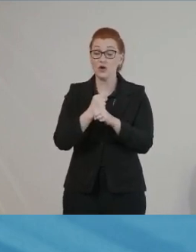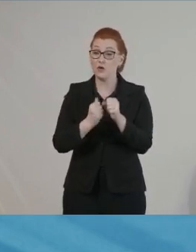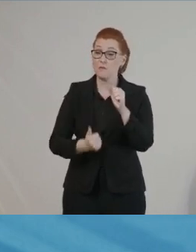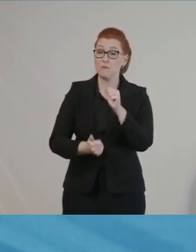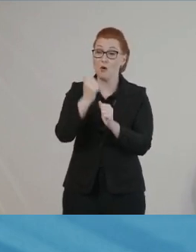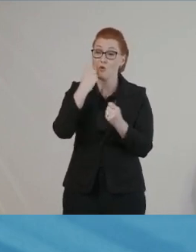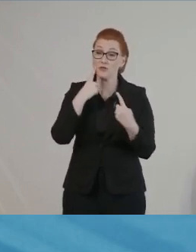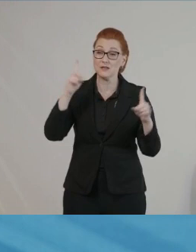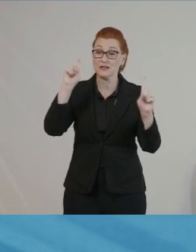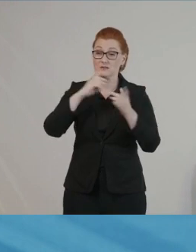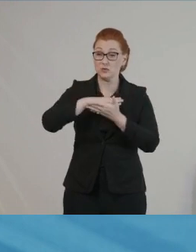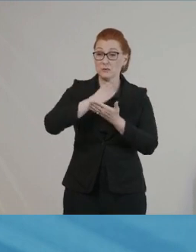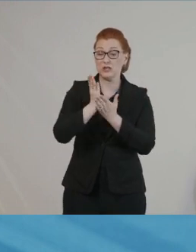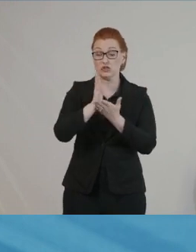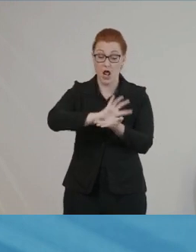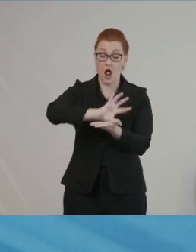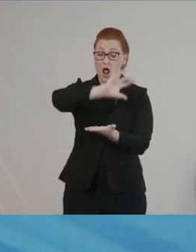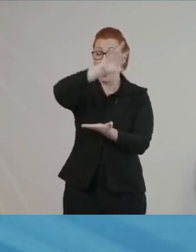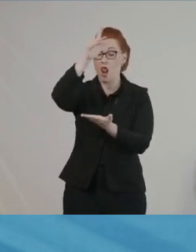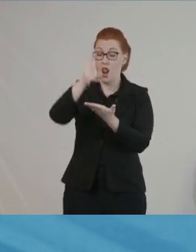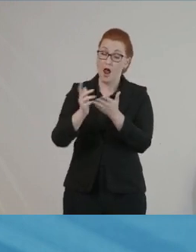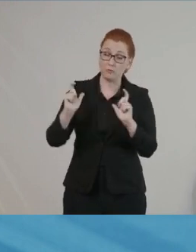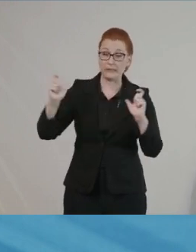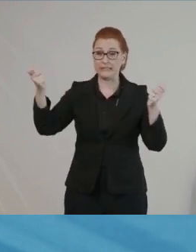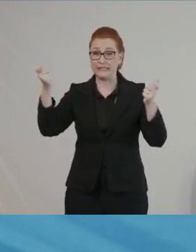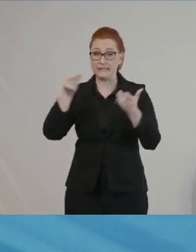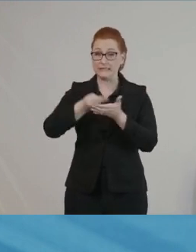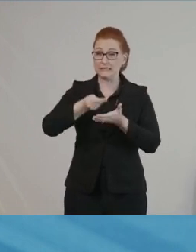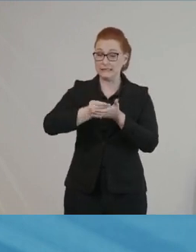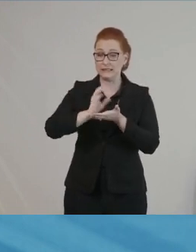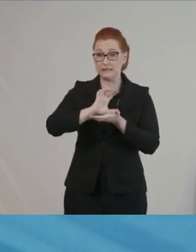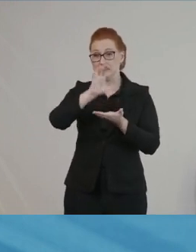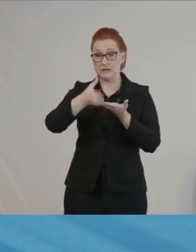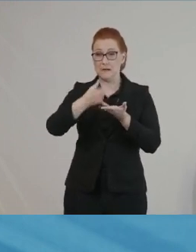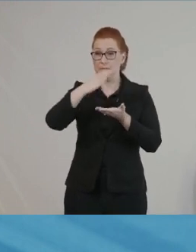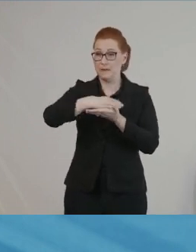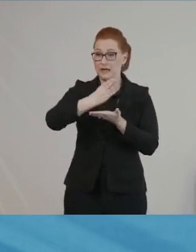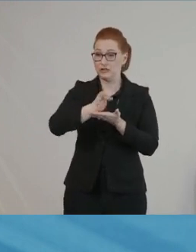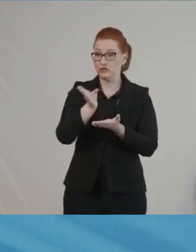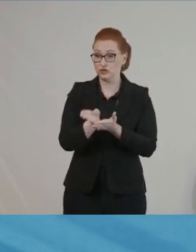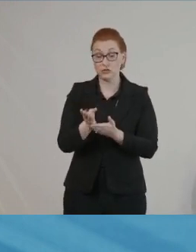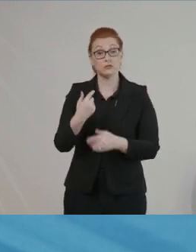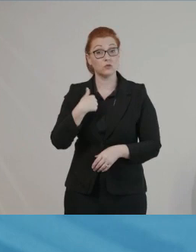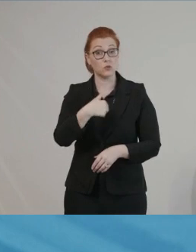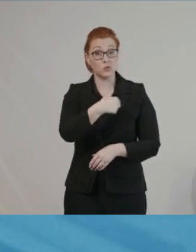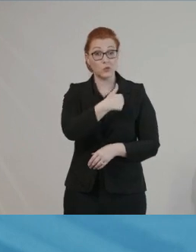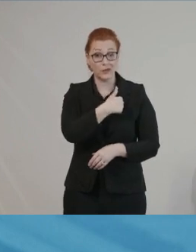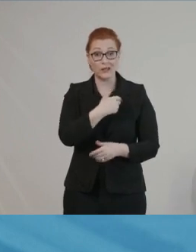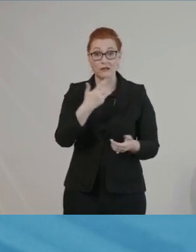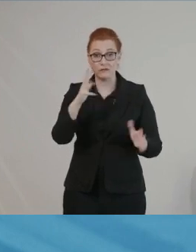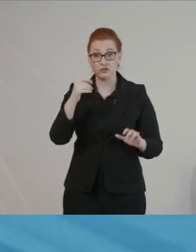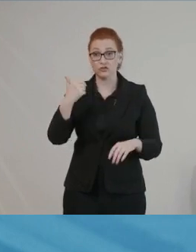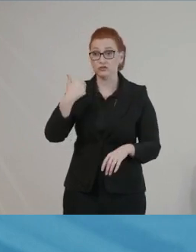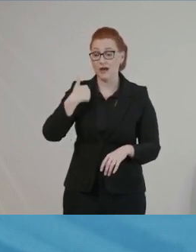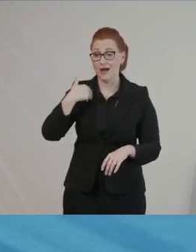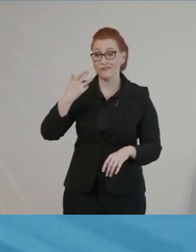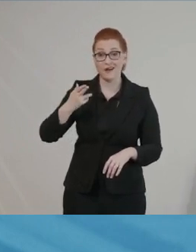the history of the state in January. Not only did we have the highest balance in our general fund, of course, we've got $1